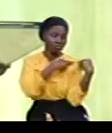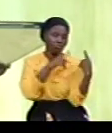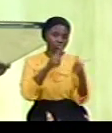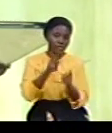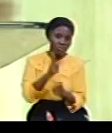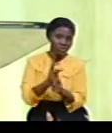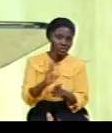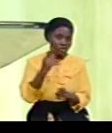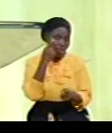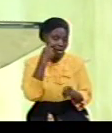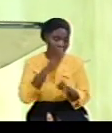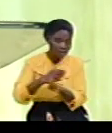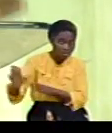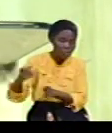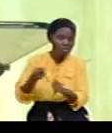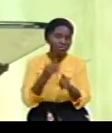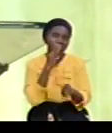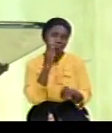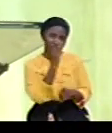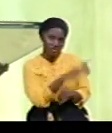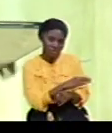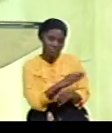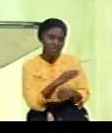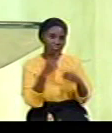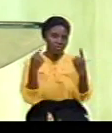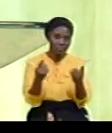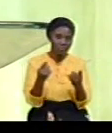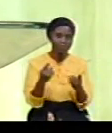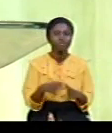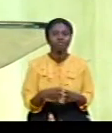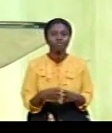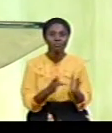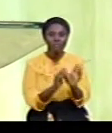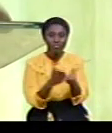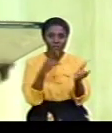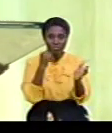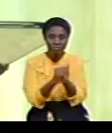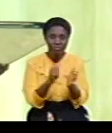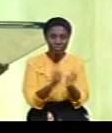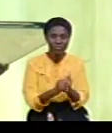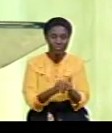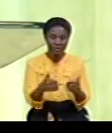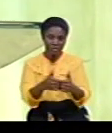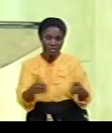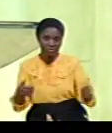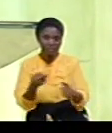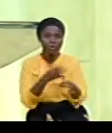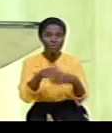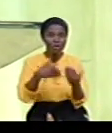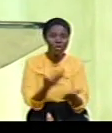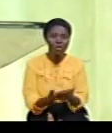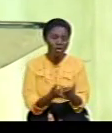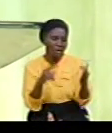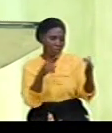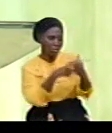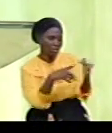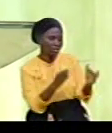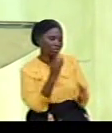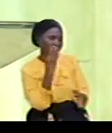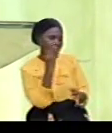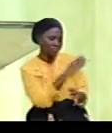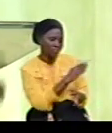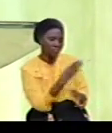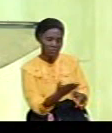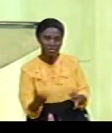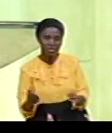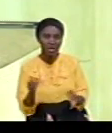evil. If you read 1 Thessalonians chapter 5, verse 22, it says, abstain from all appearance of evil. This implies that we should not